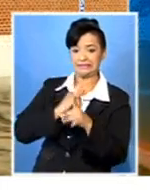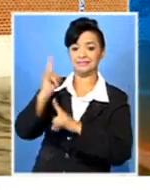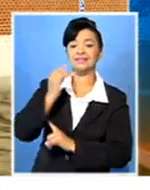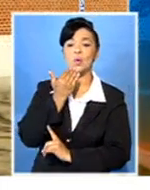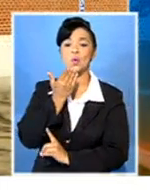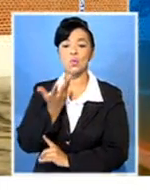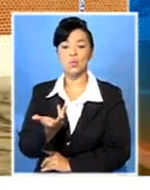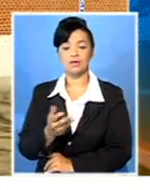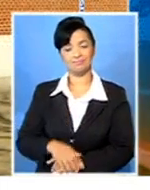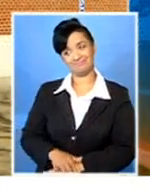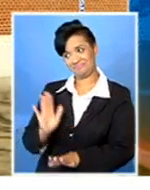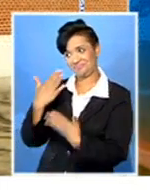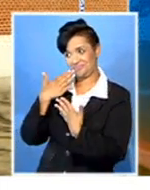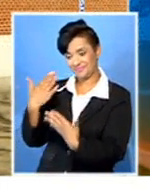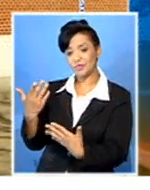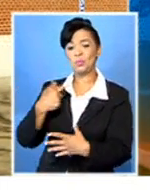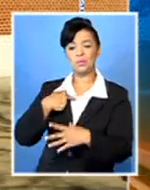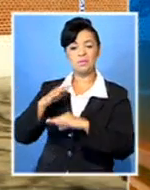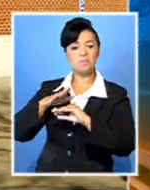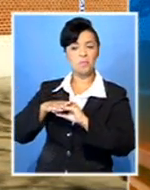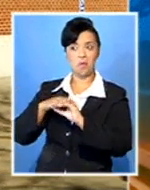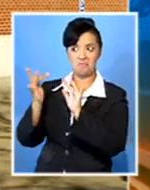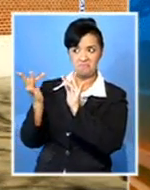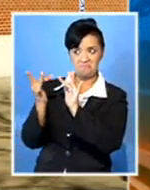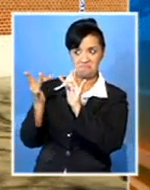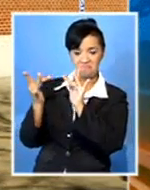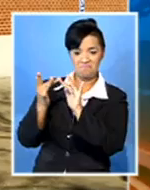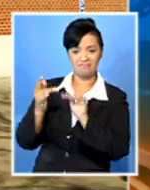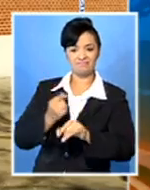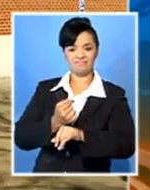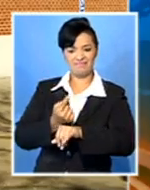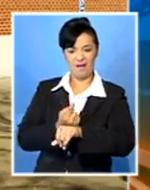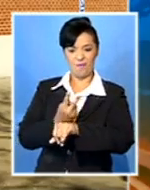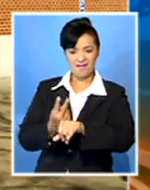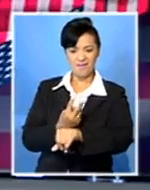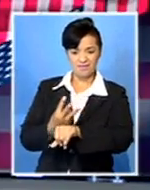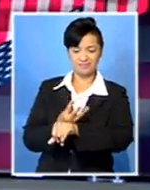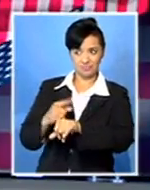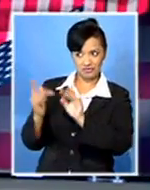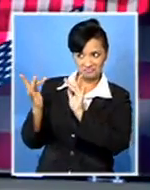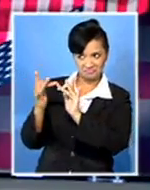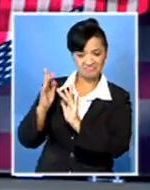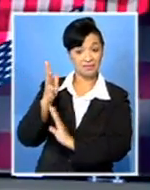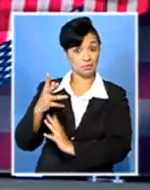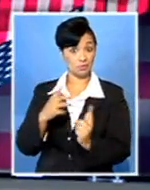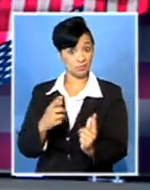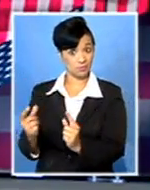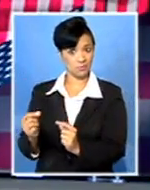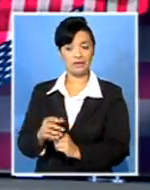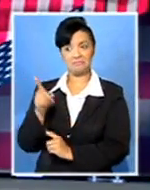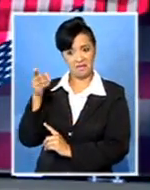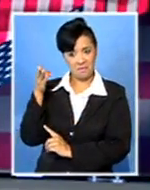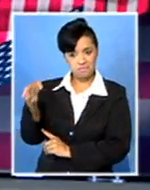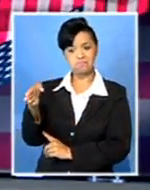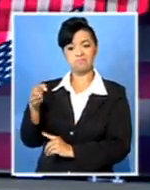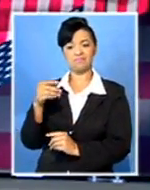very much indeed, Sherwin. We're going to be crossing to Sherwin a few times, I'm sure, in the next few hours on our program. So he's our